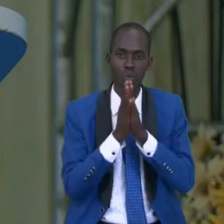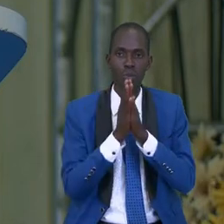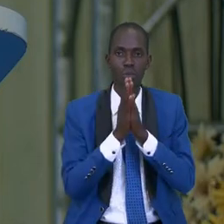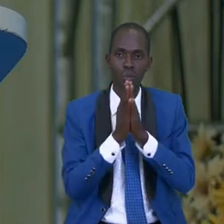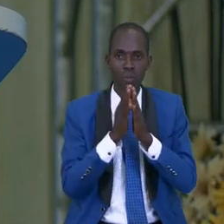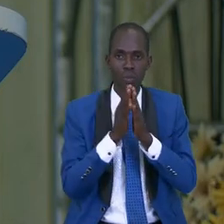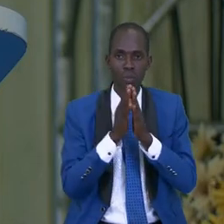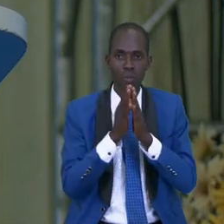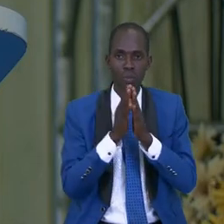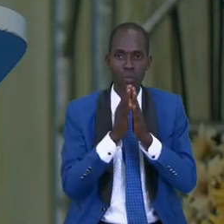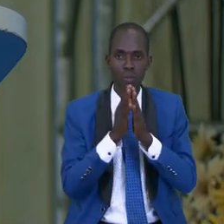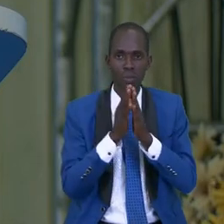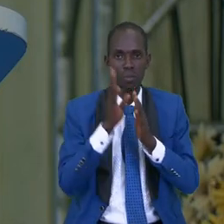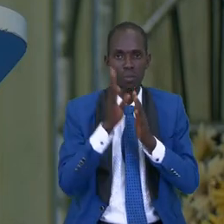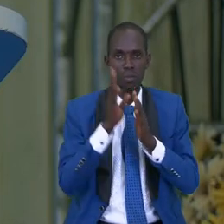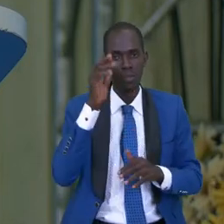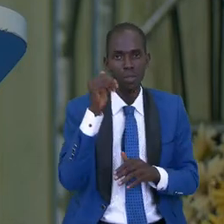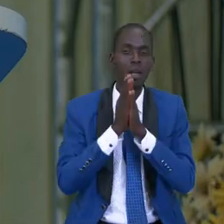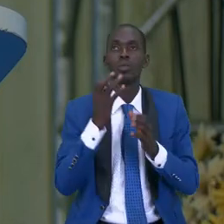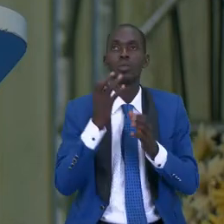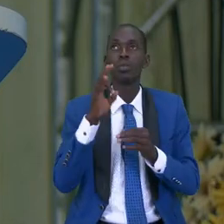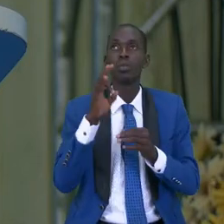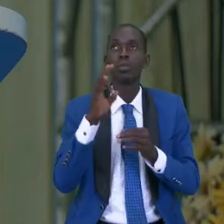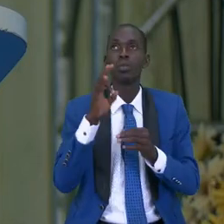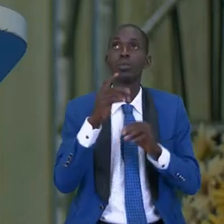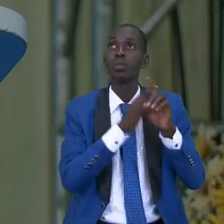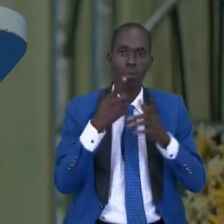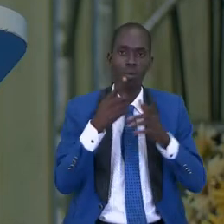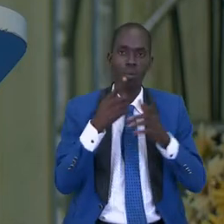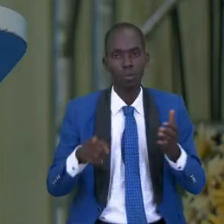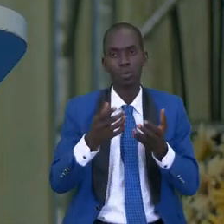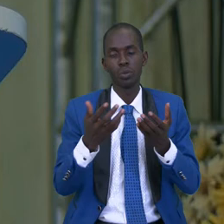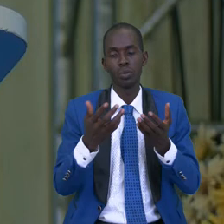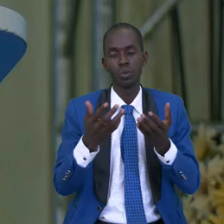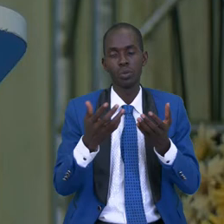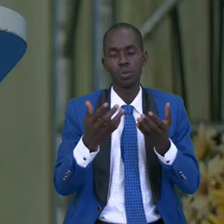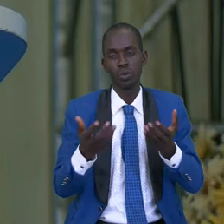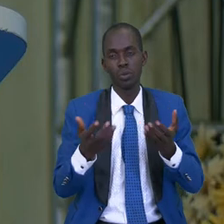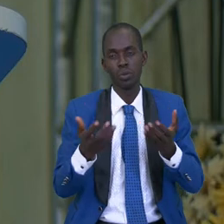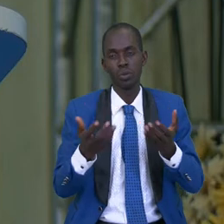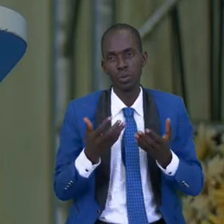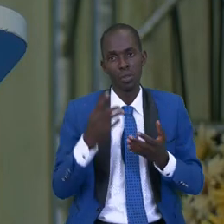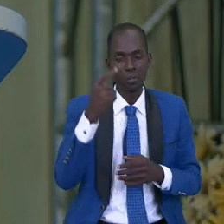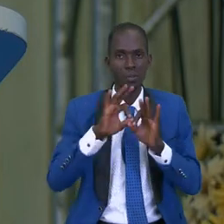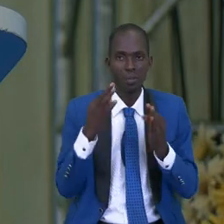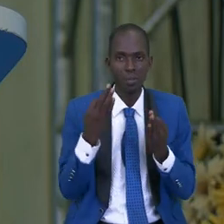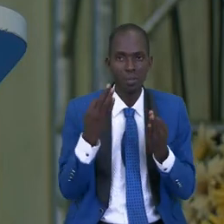Make sure a thorough job is done. This is the main